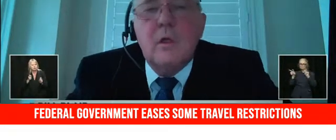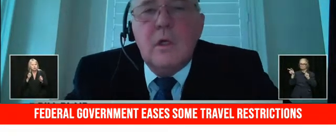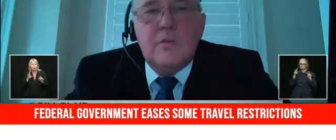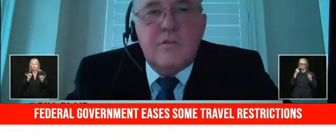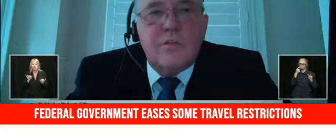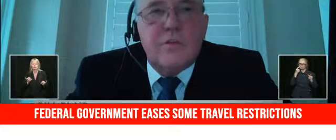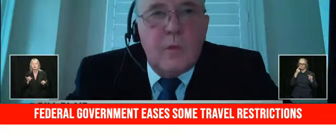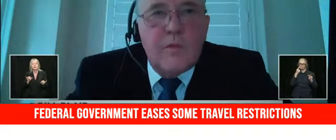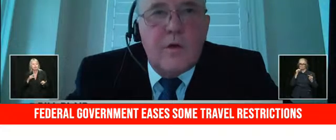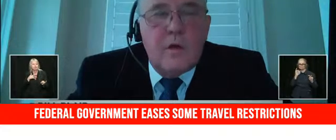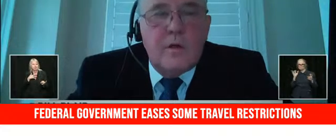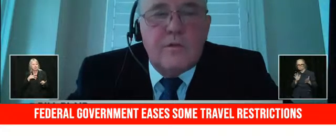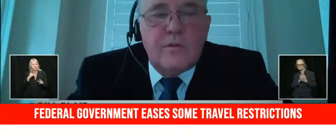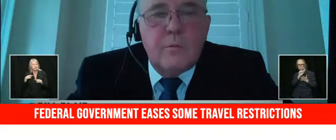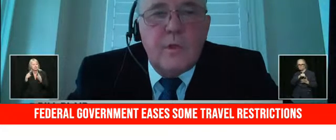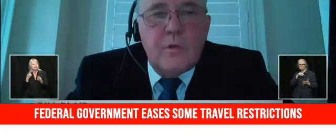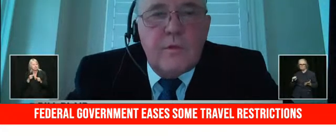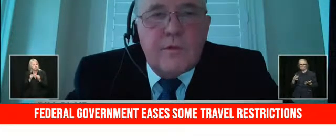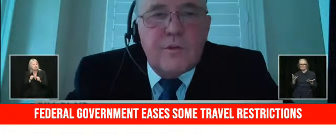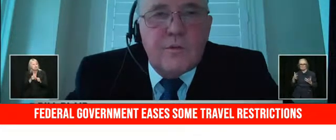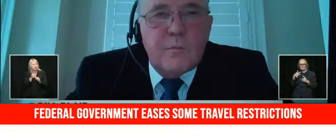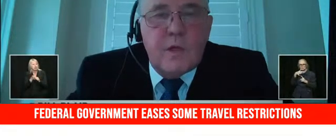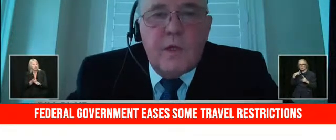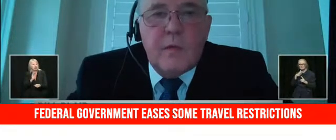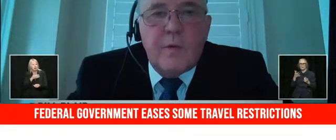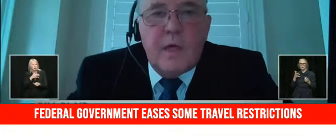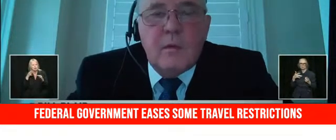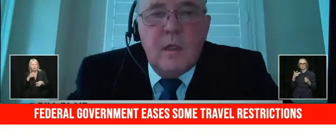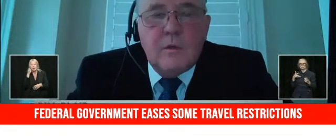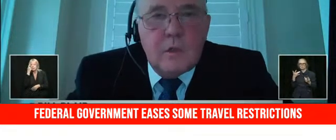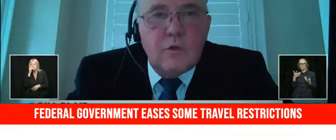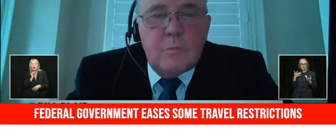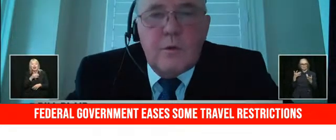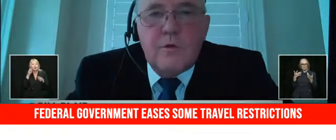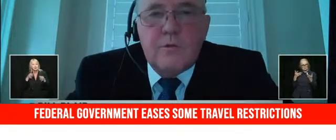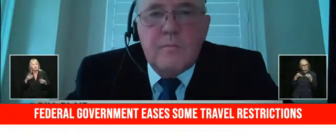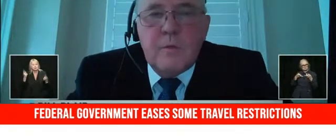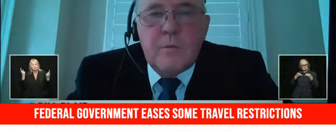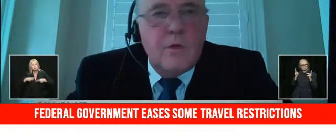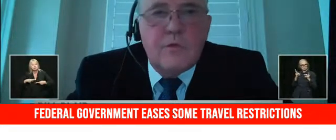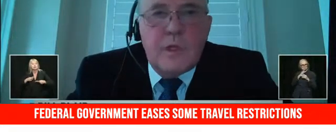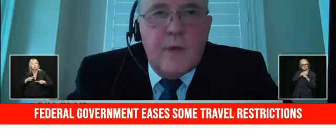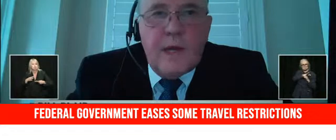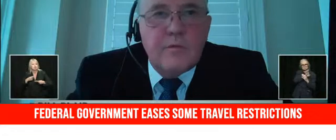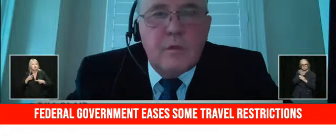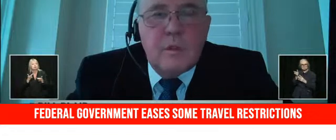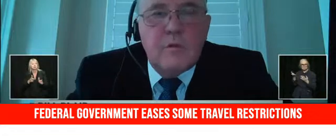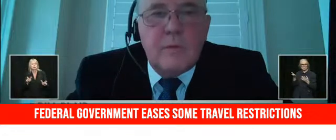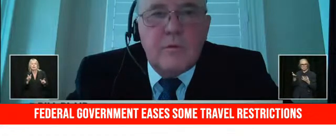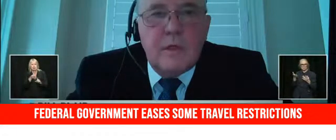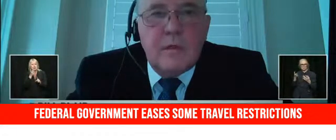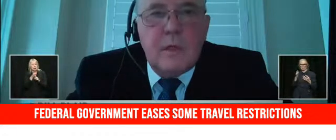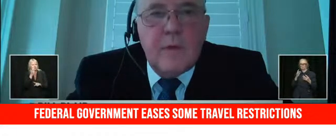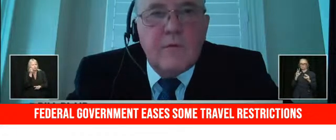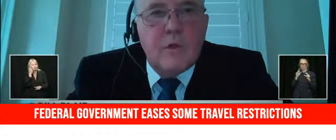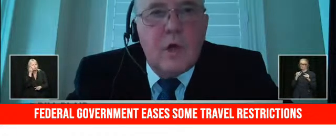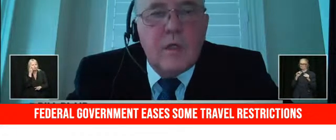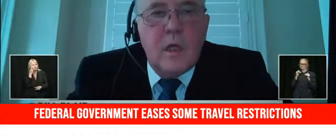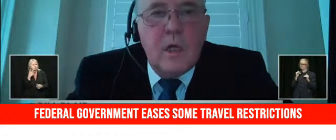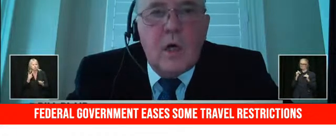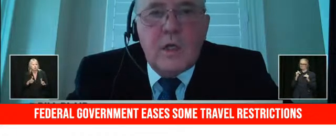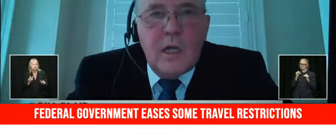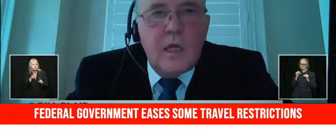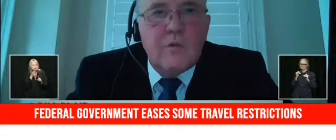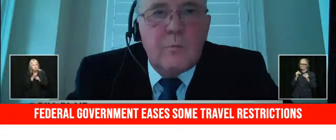still consistent with our decision. We know that the decision, by the way, to close borders been hugely impactful. It's